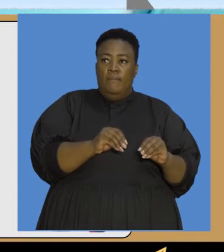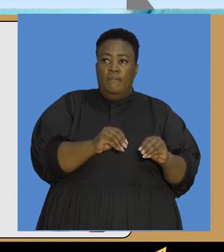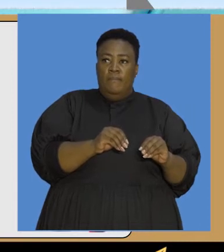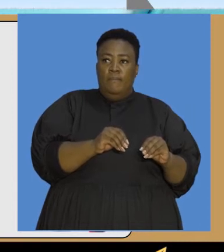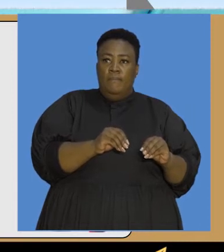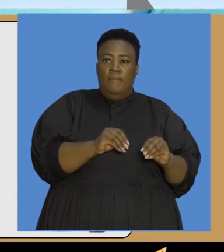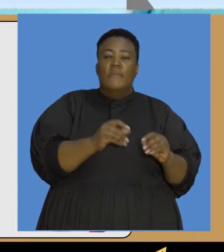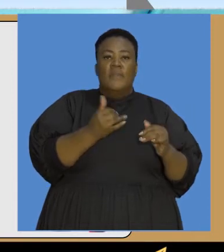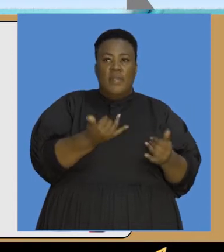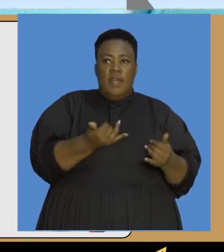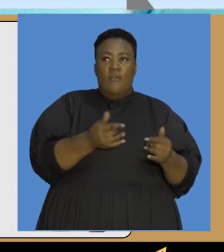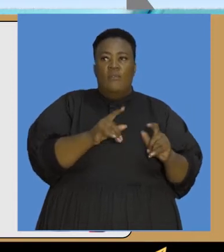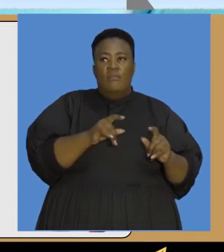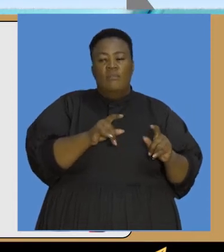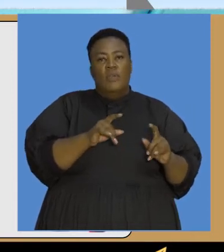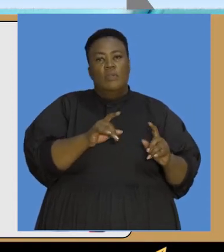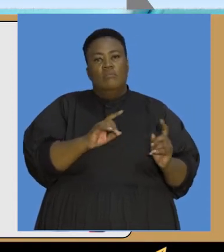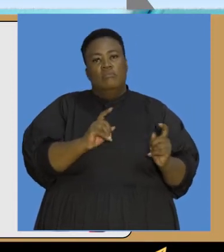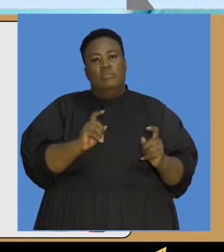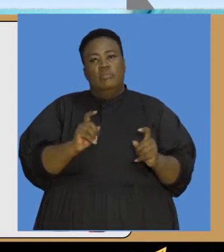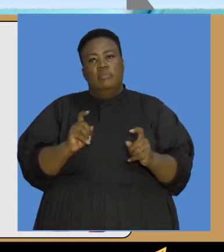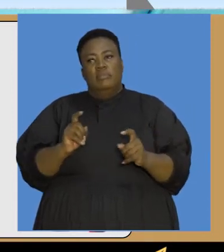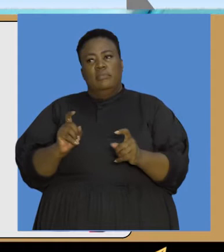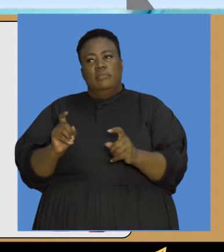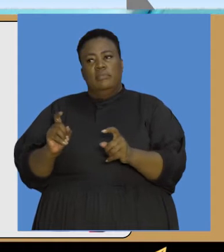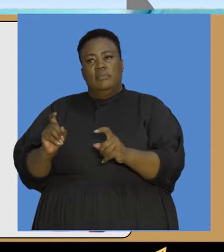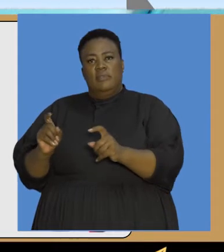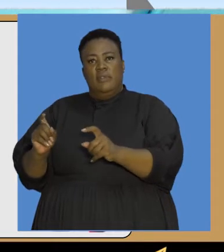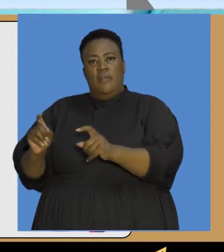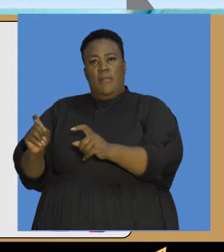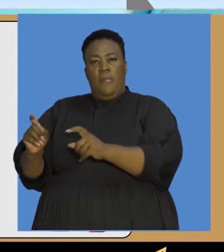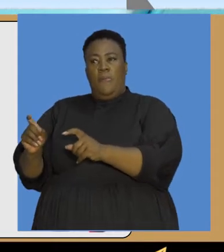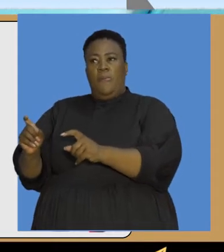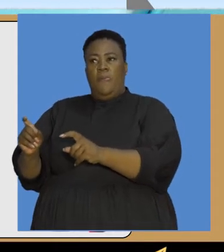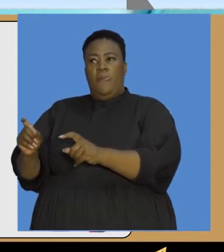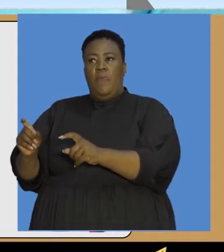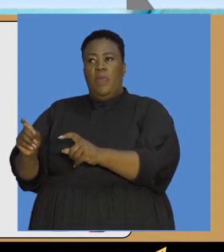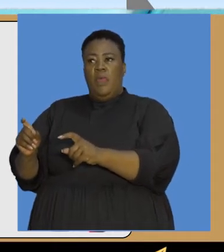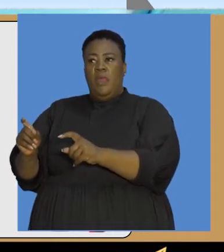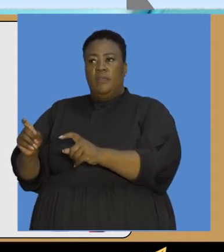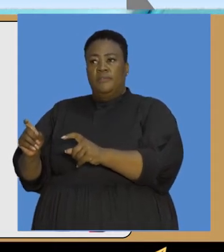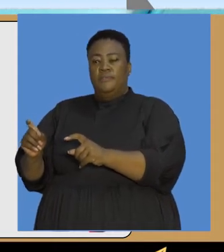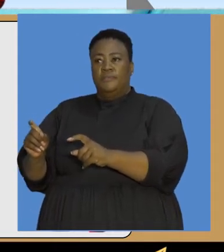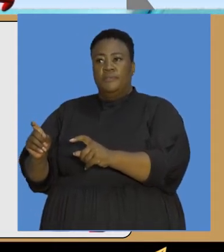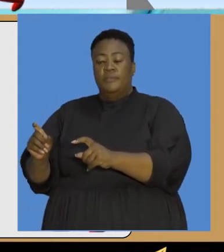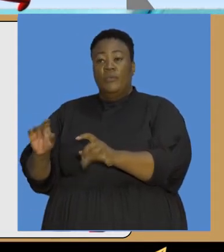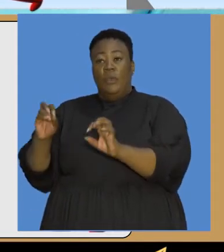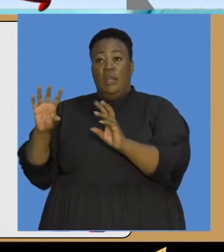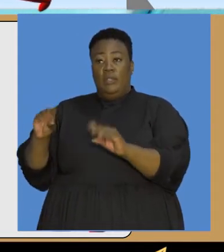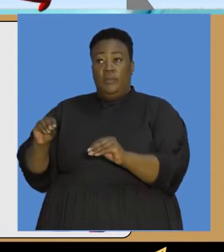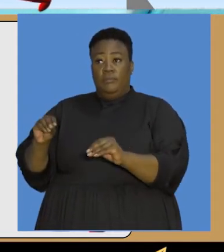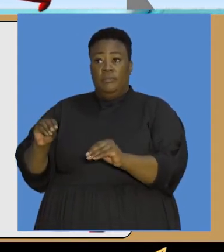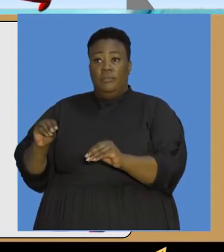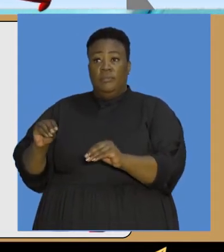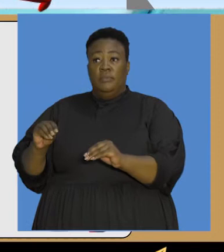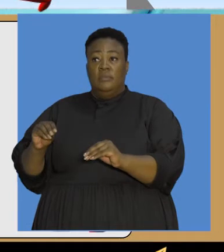now watch. Now it's going to speed up in the other direction. Okay? Now it's a tug of war. So let's